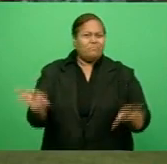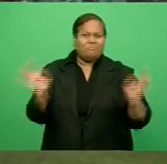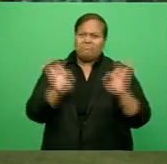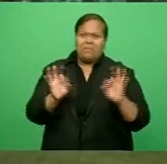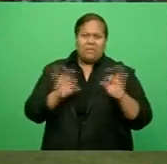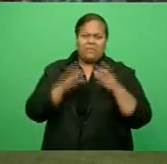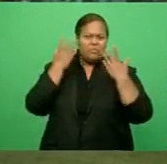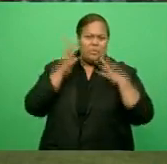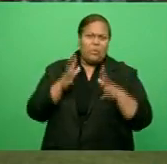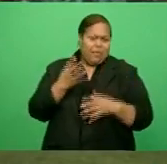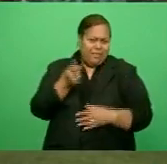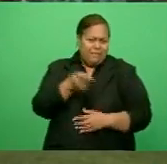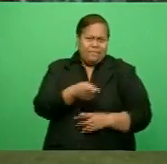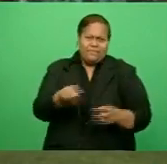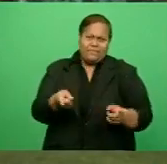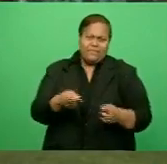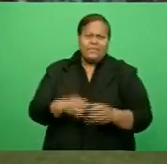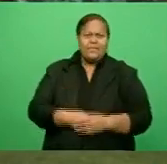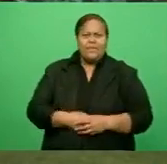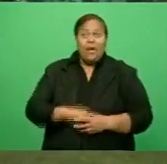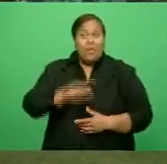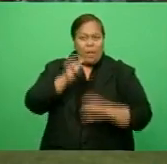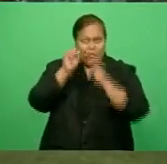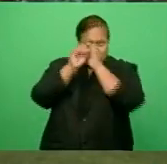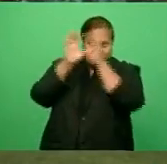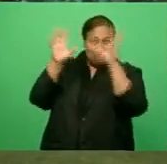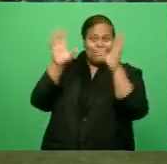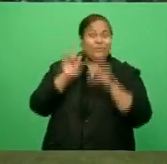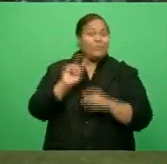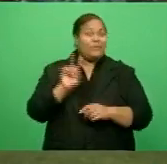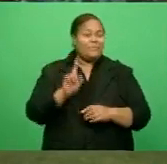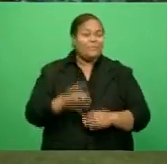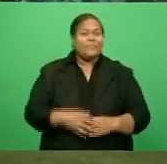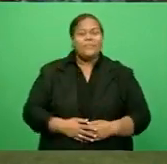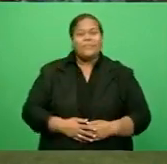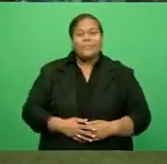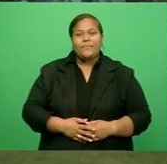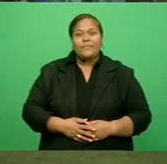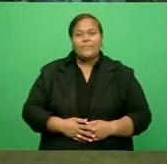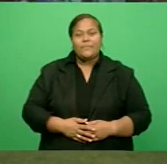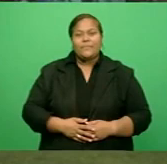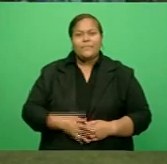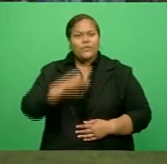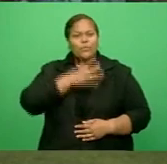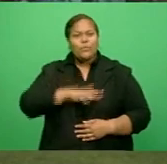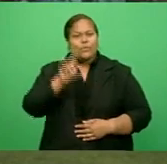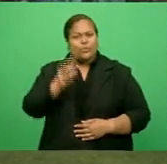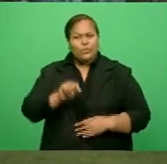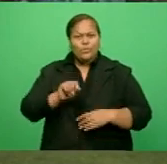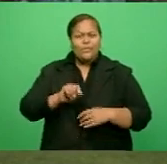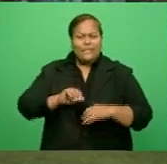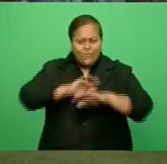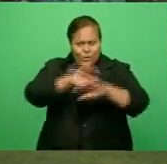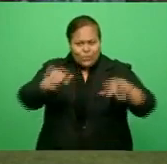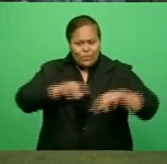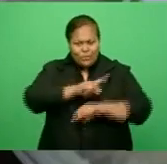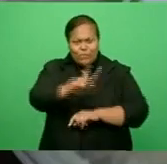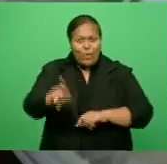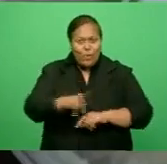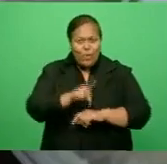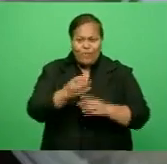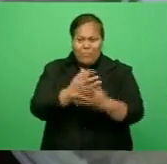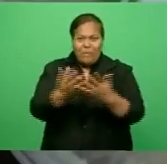one. And our bigger dream, the bigger picture is we want to do a swimming pool, a public swimming